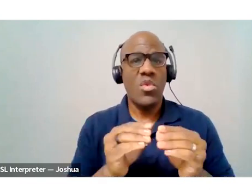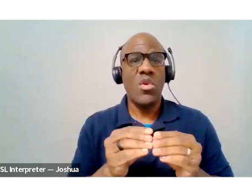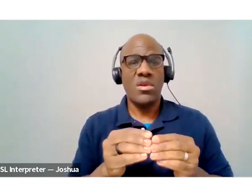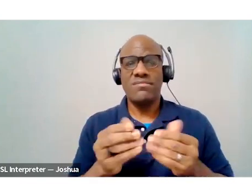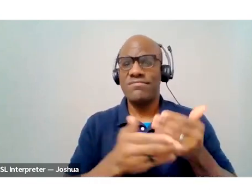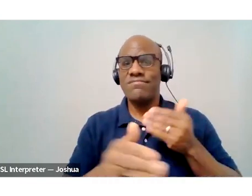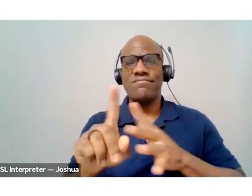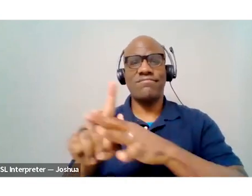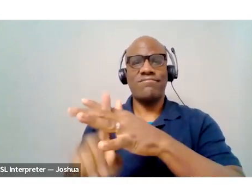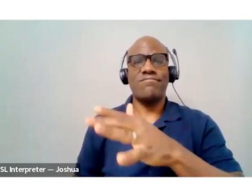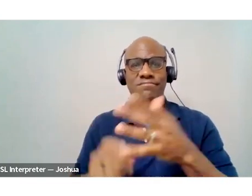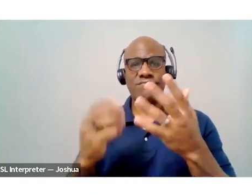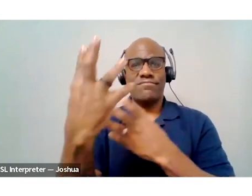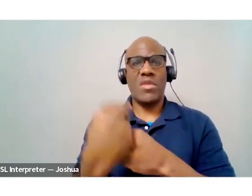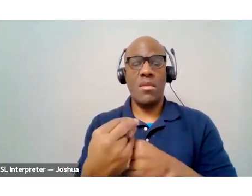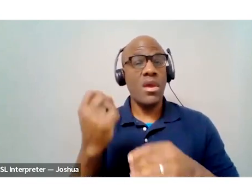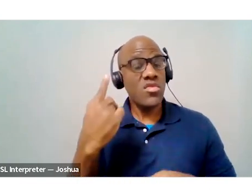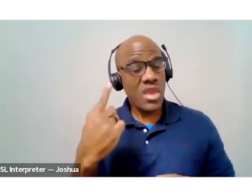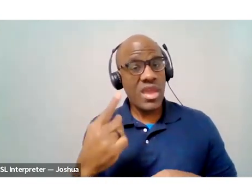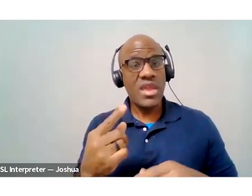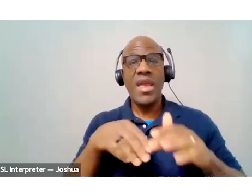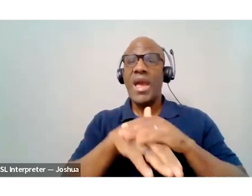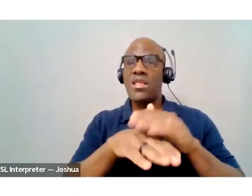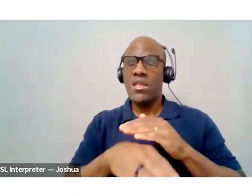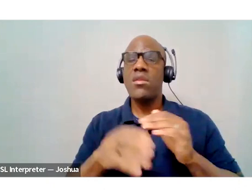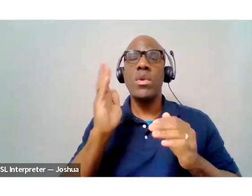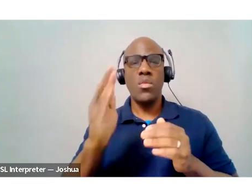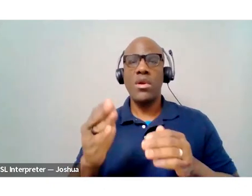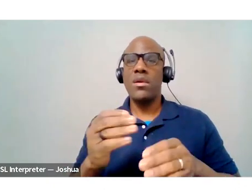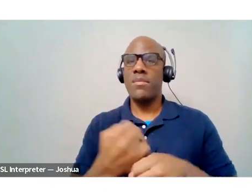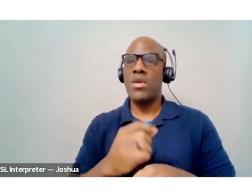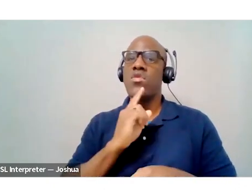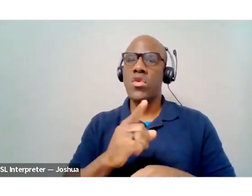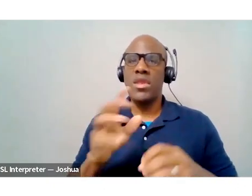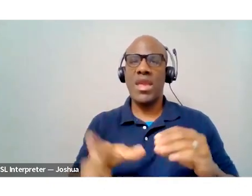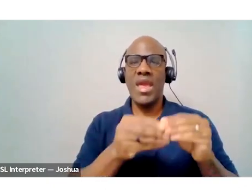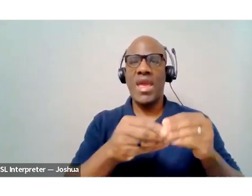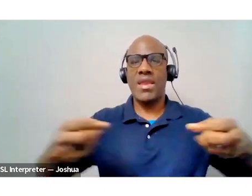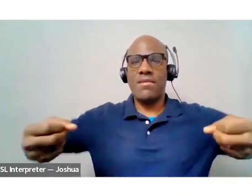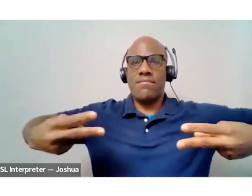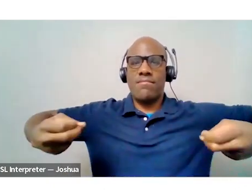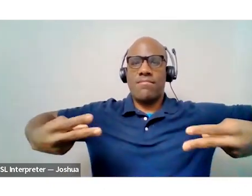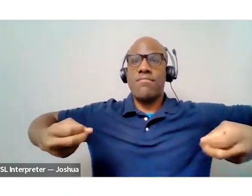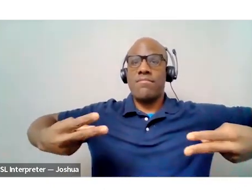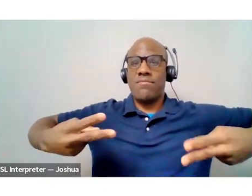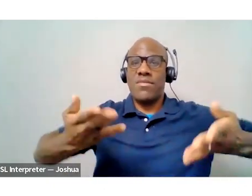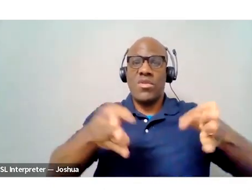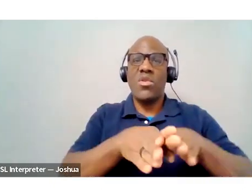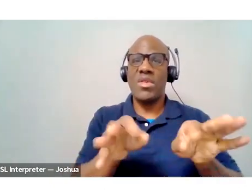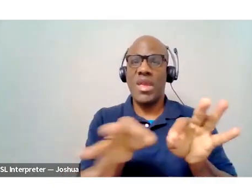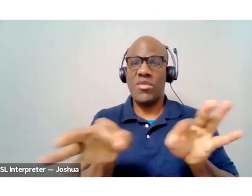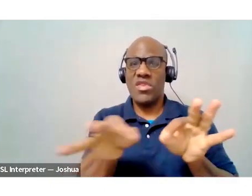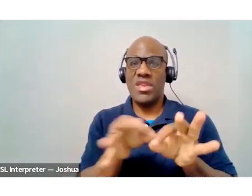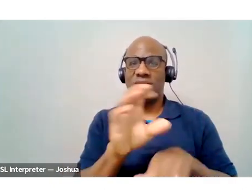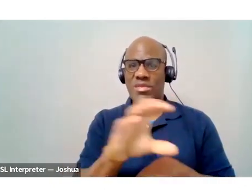things regarding access, we will be adding the subtitle, like the closed captioning. Sorry, we will be adding closed captioning